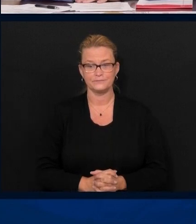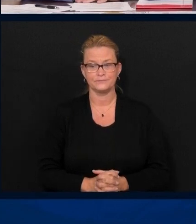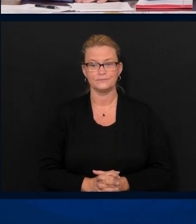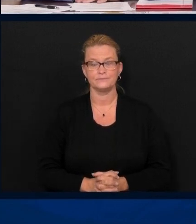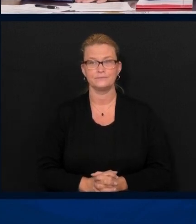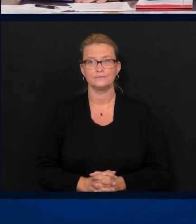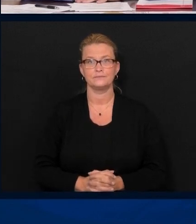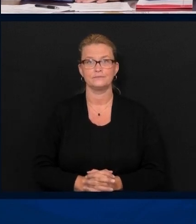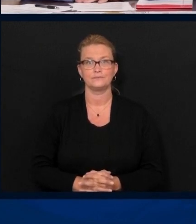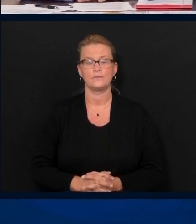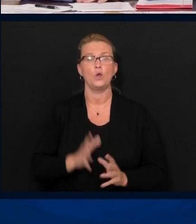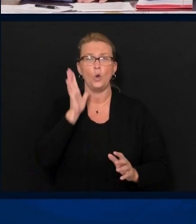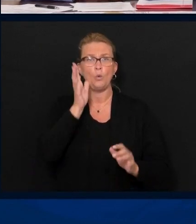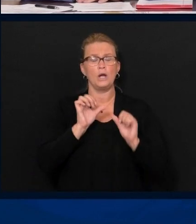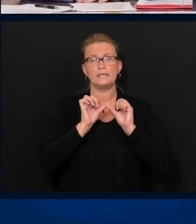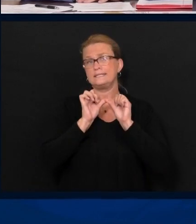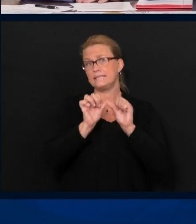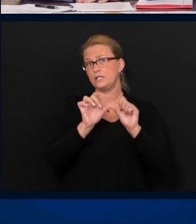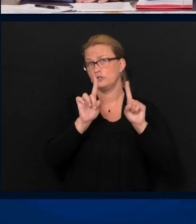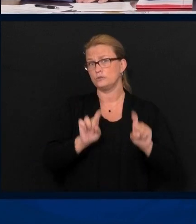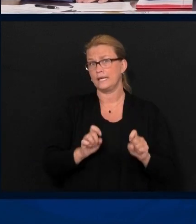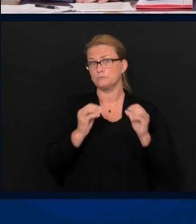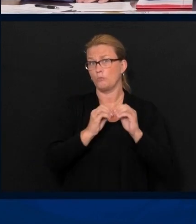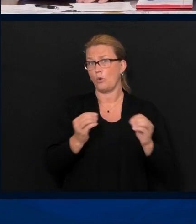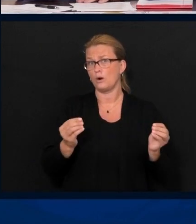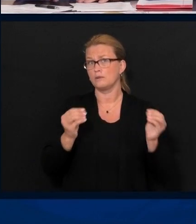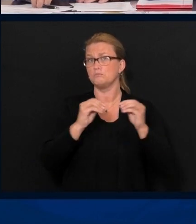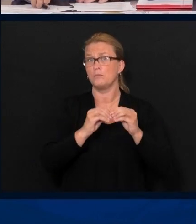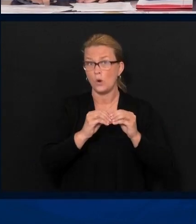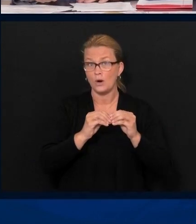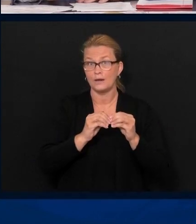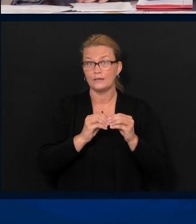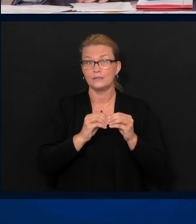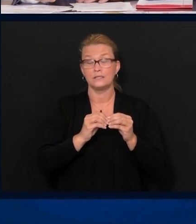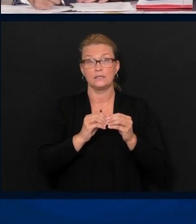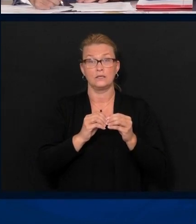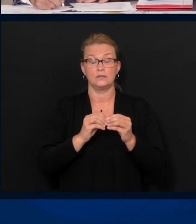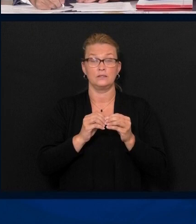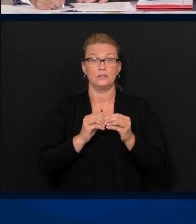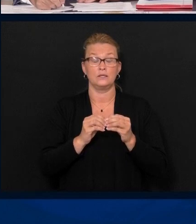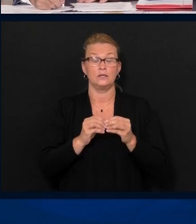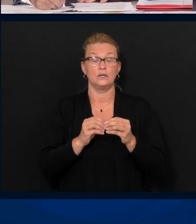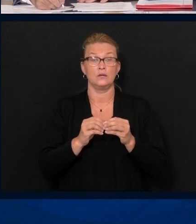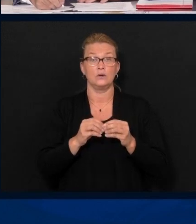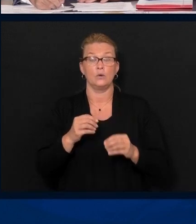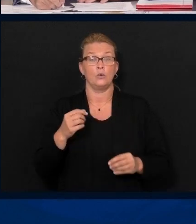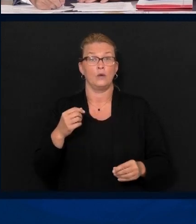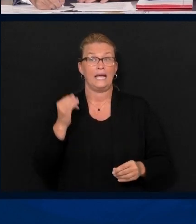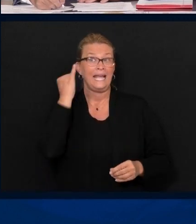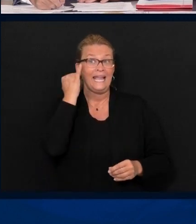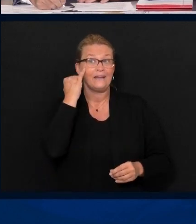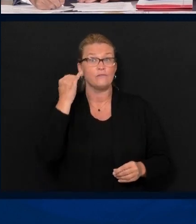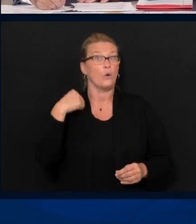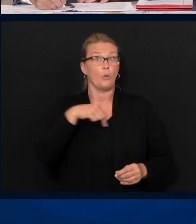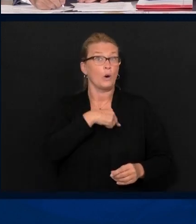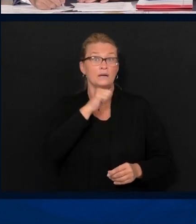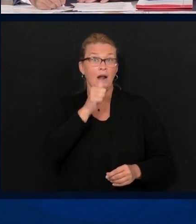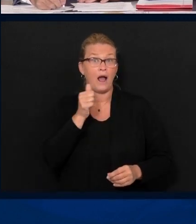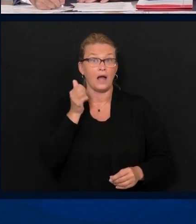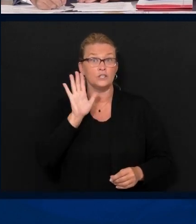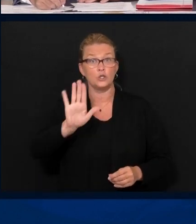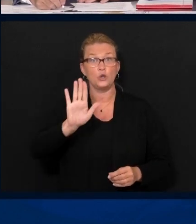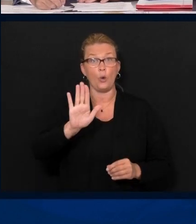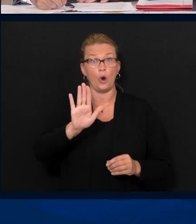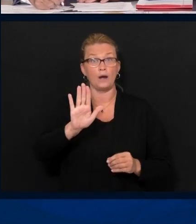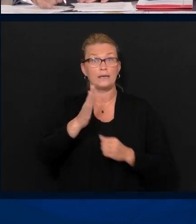going to continue to test more and more and more. And to be perfectly honest, if we're not in your county and we're in a